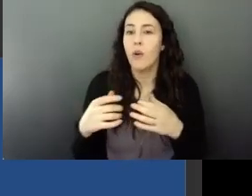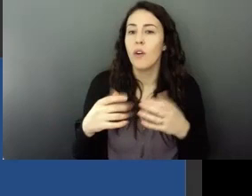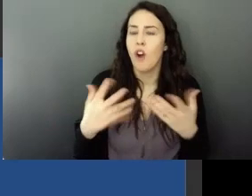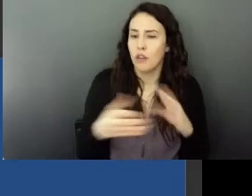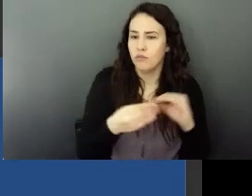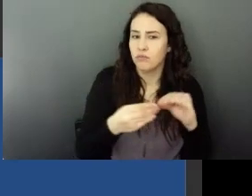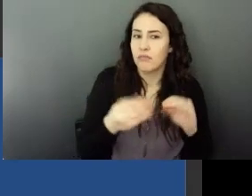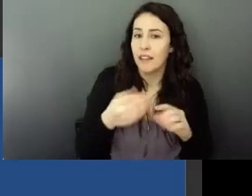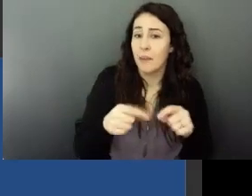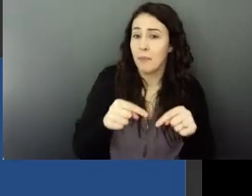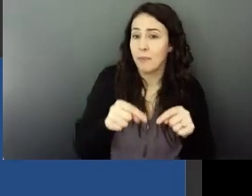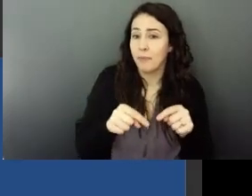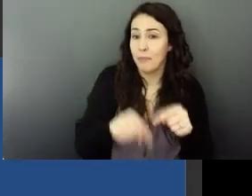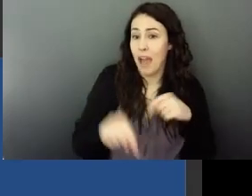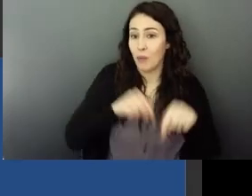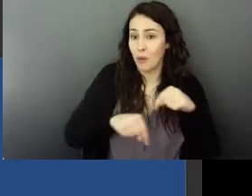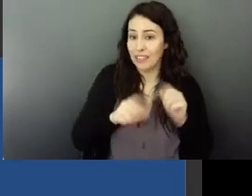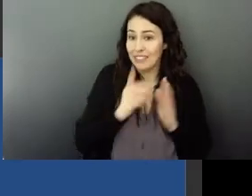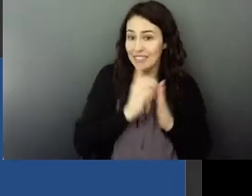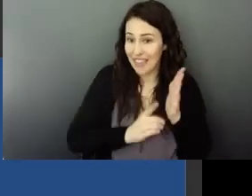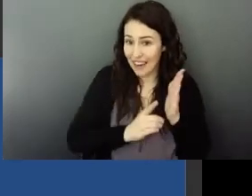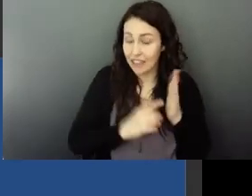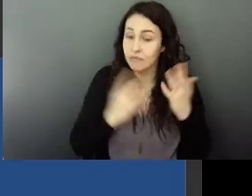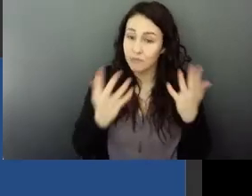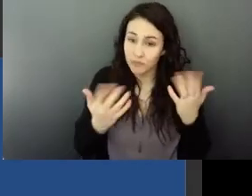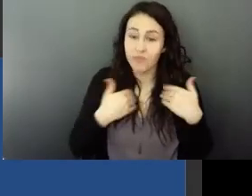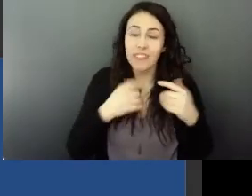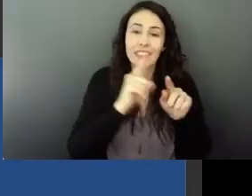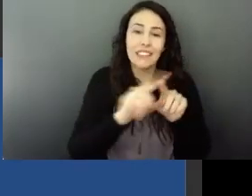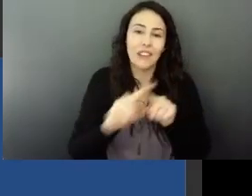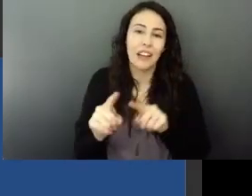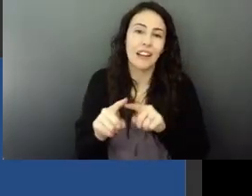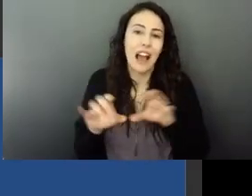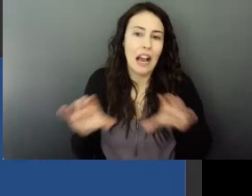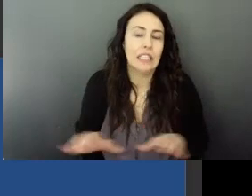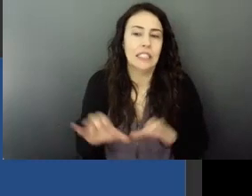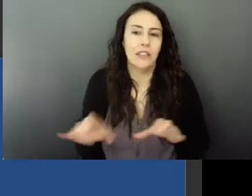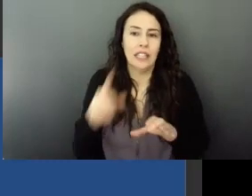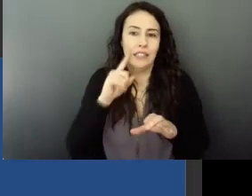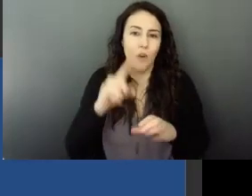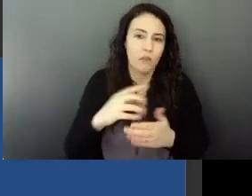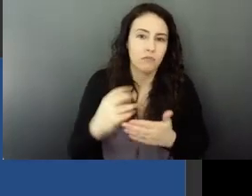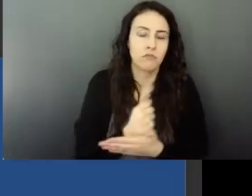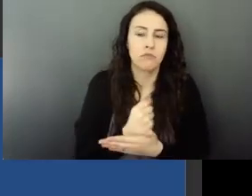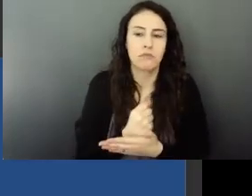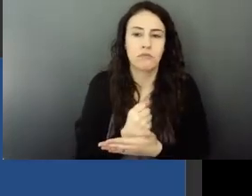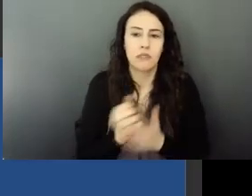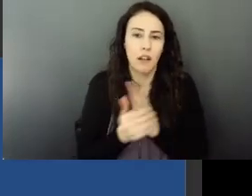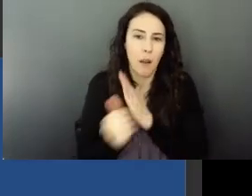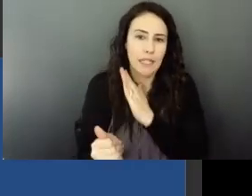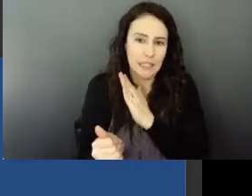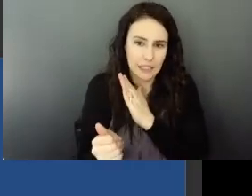are different activities for to gain competency. So within the